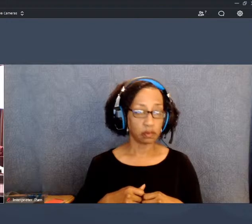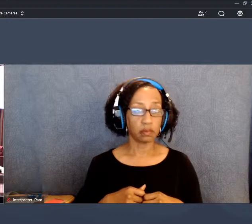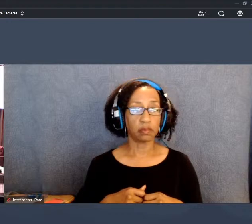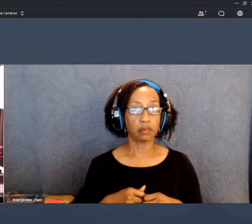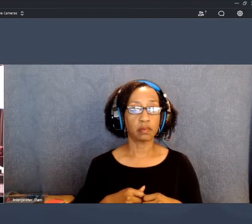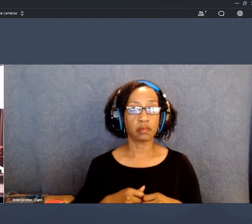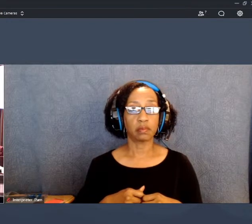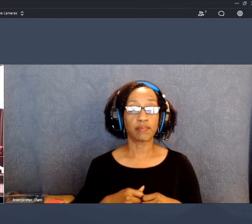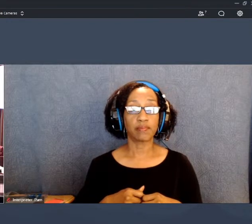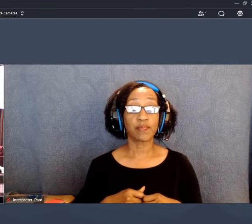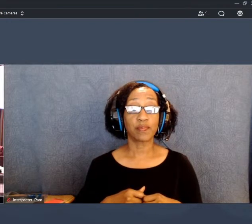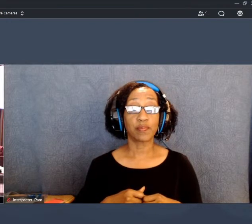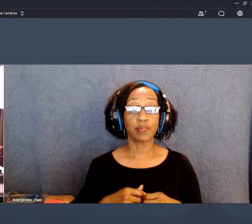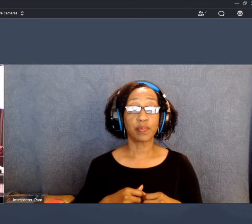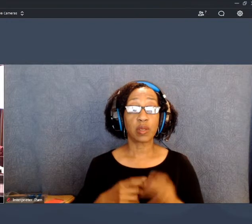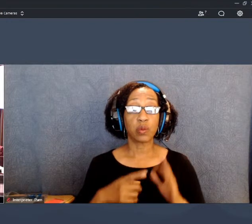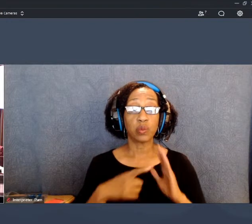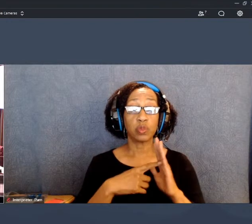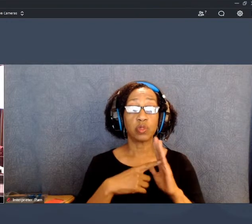Madam Comptroller, would you show the screen, please?